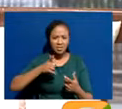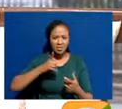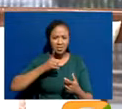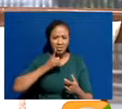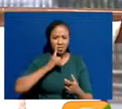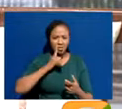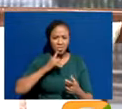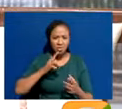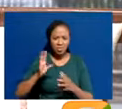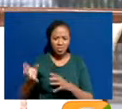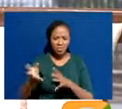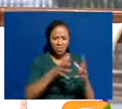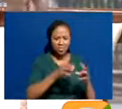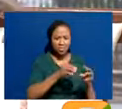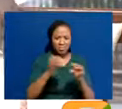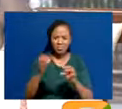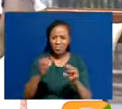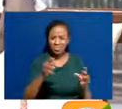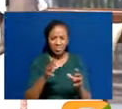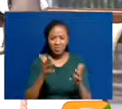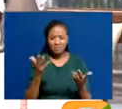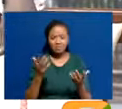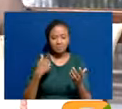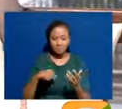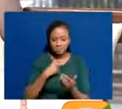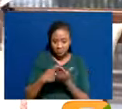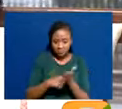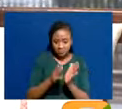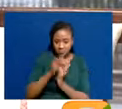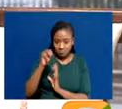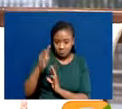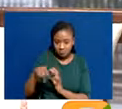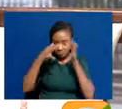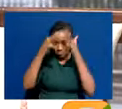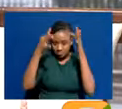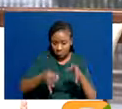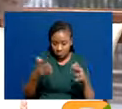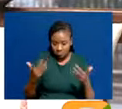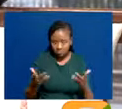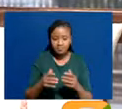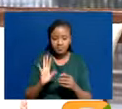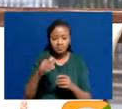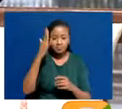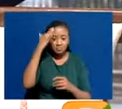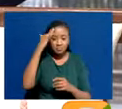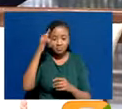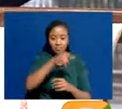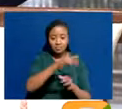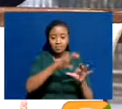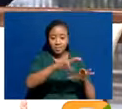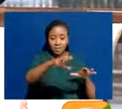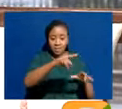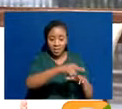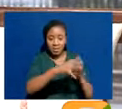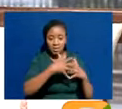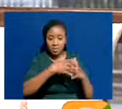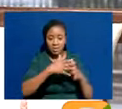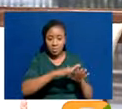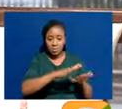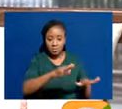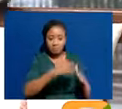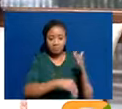know? So, and we've been speaking with the MP for Westlands. We said, look, those who, because the reason the market was built, and it's